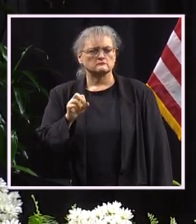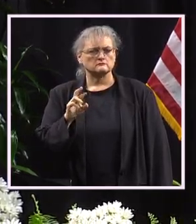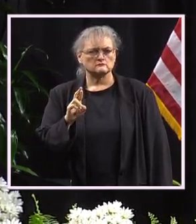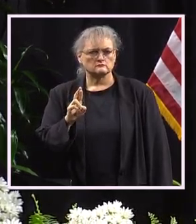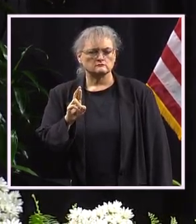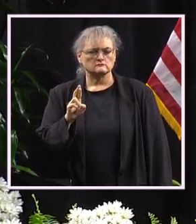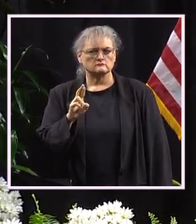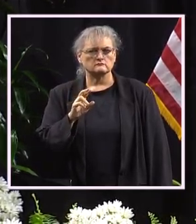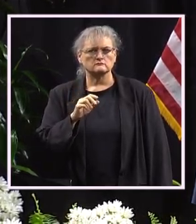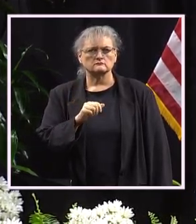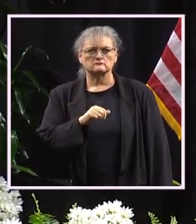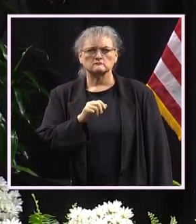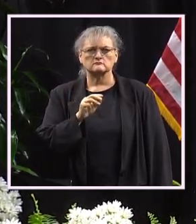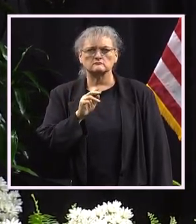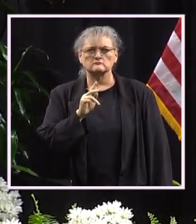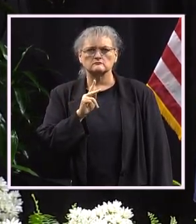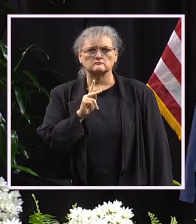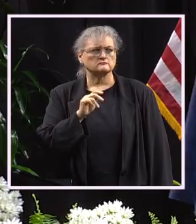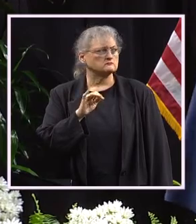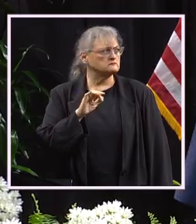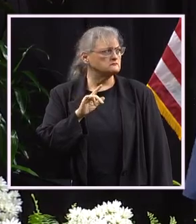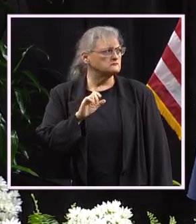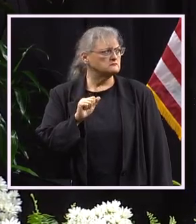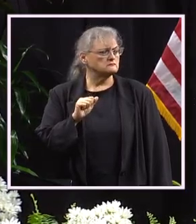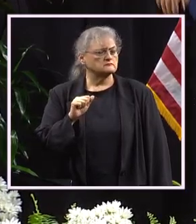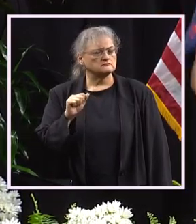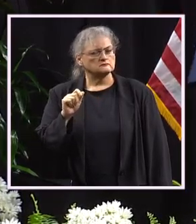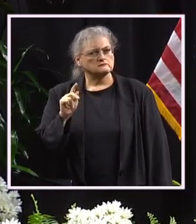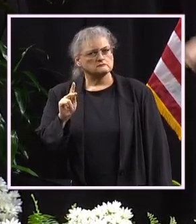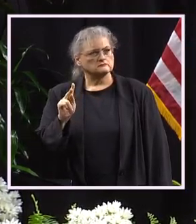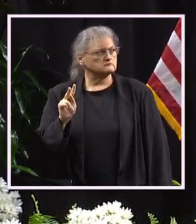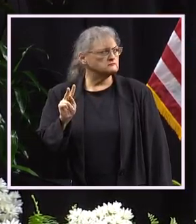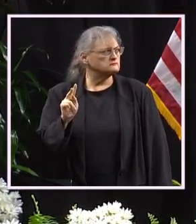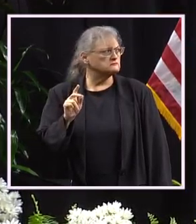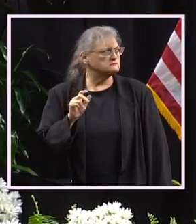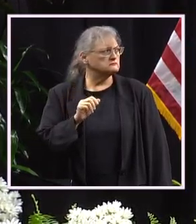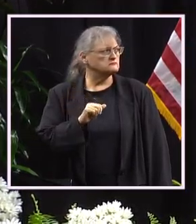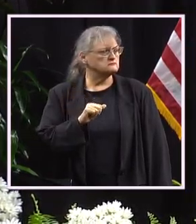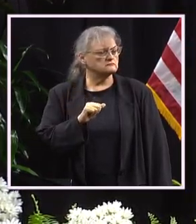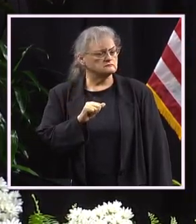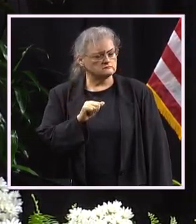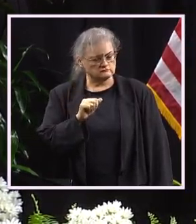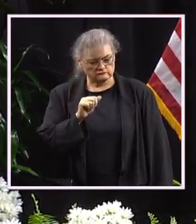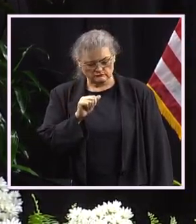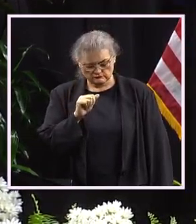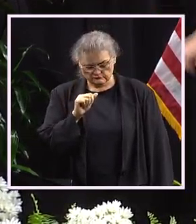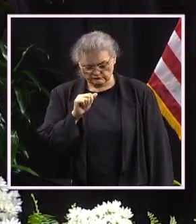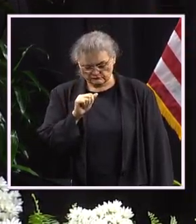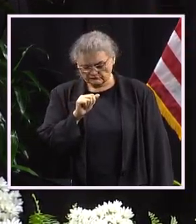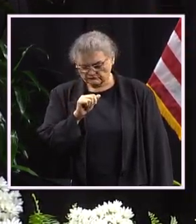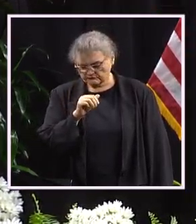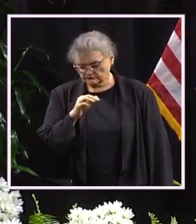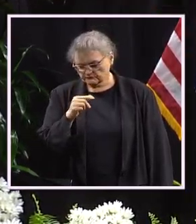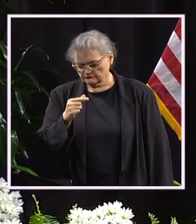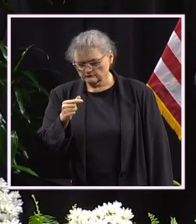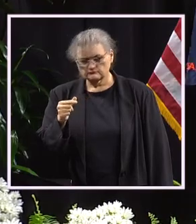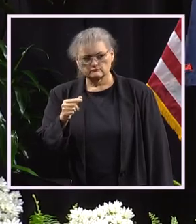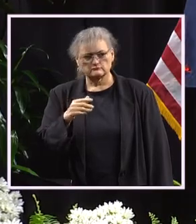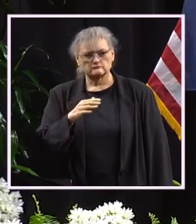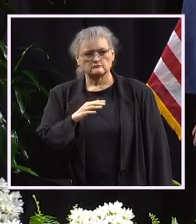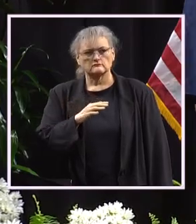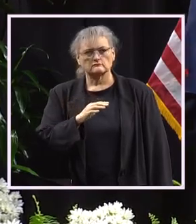laude. Kyle Wayne Key. Devin Campbell, Master of Science. Brianna Maribel Gonzalez, Master of Arts.